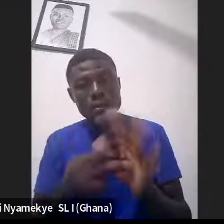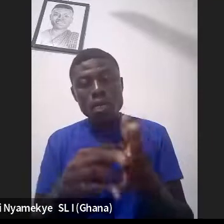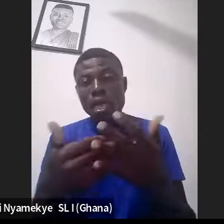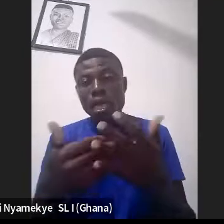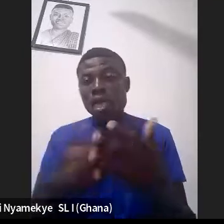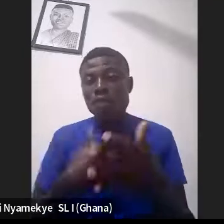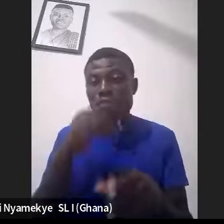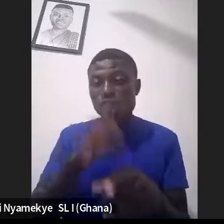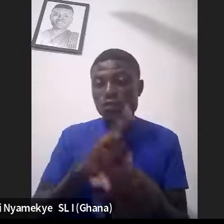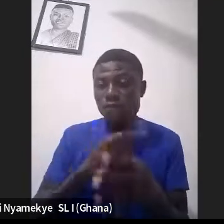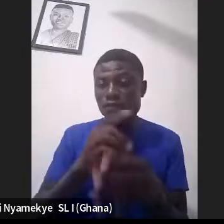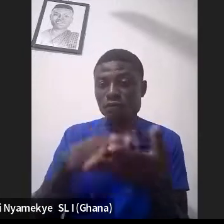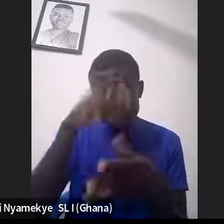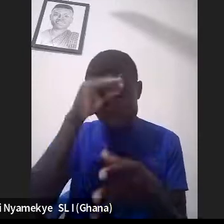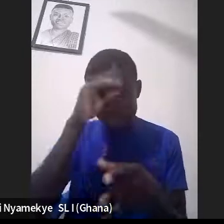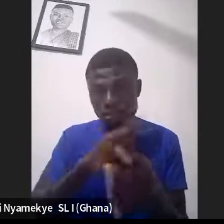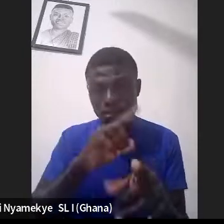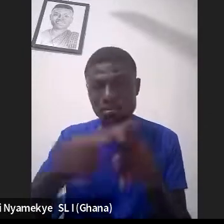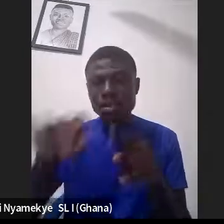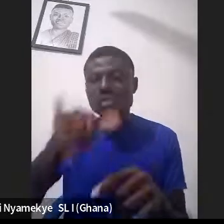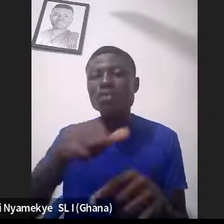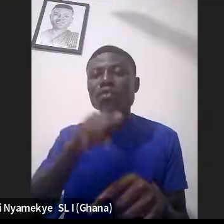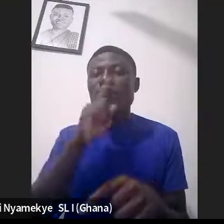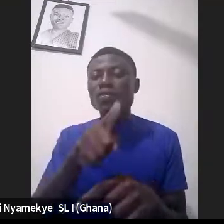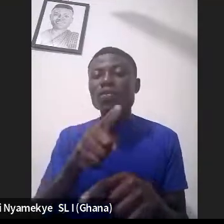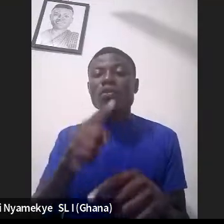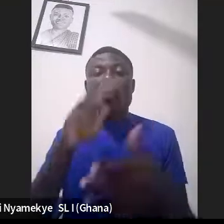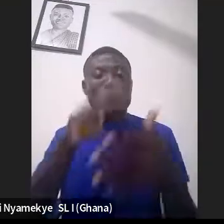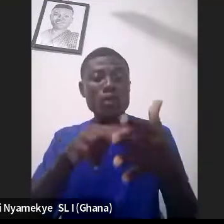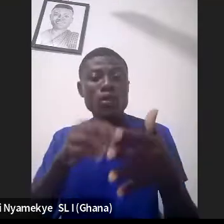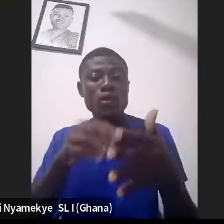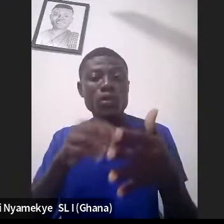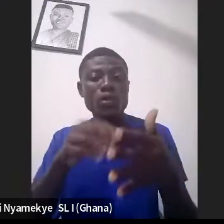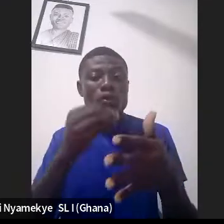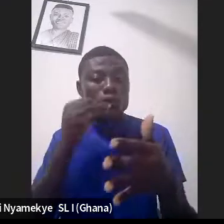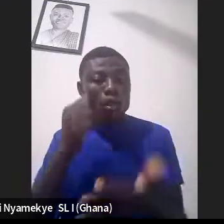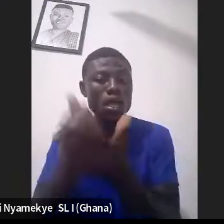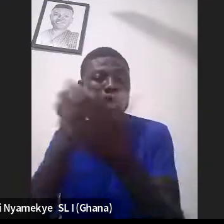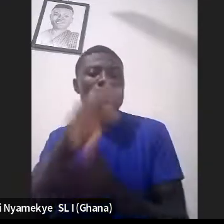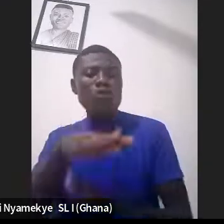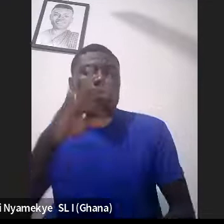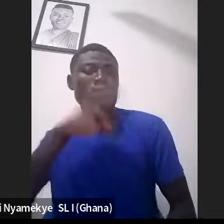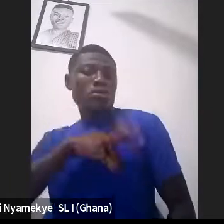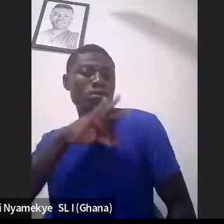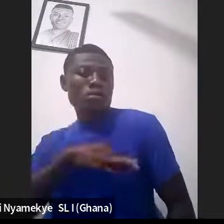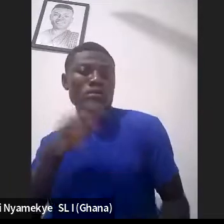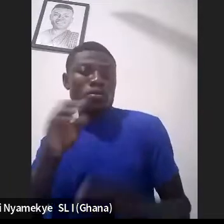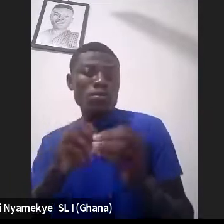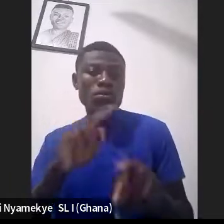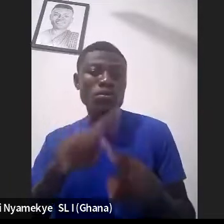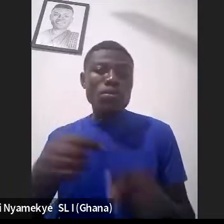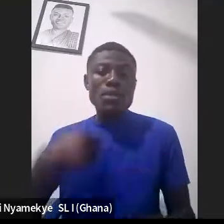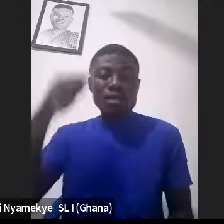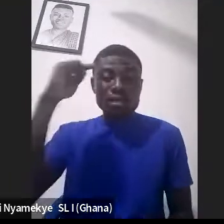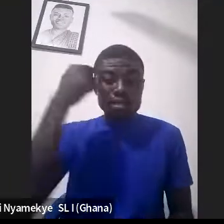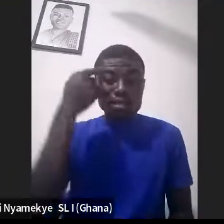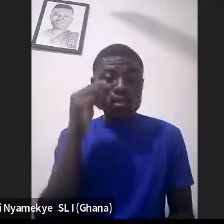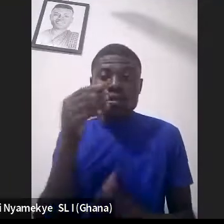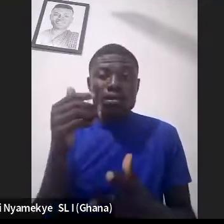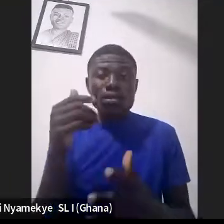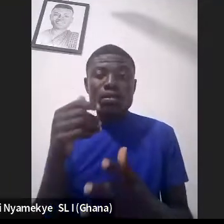at all. Obviously, reading at home benefits your child, but I think the message is, our brains are